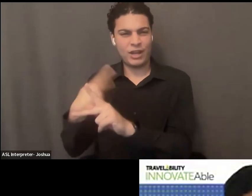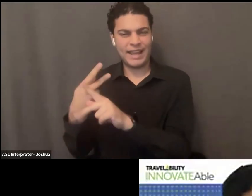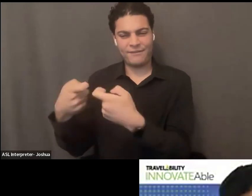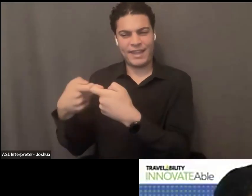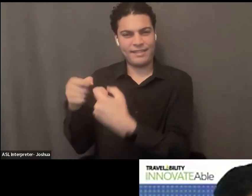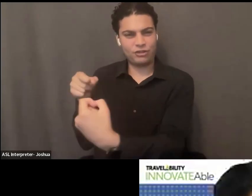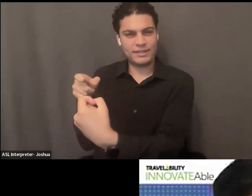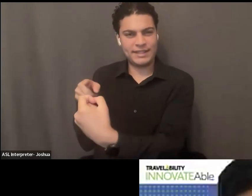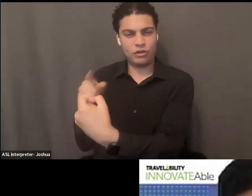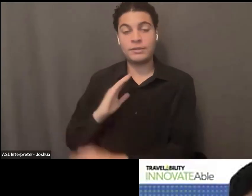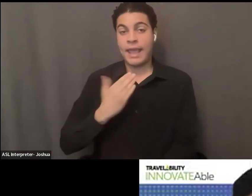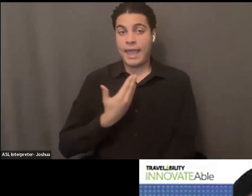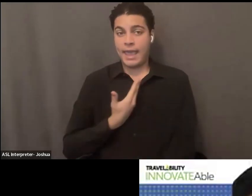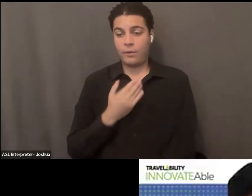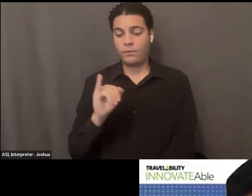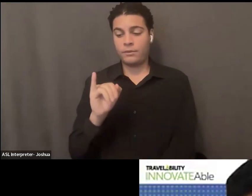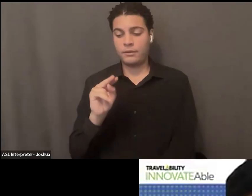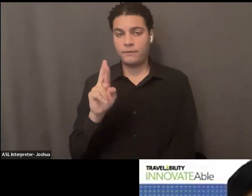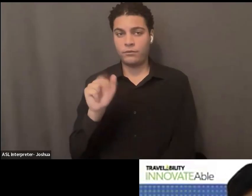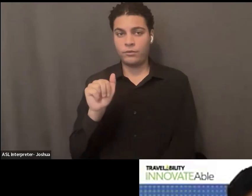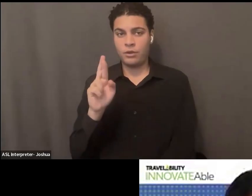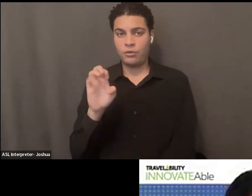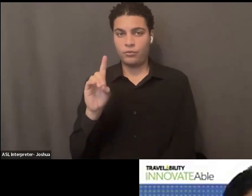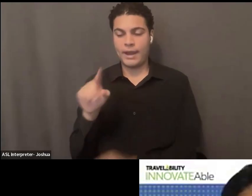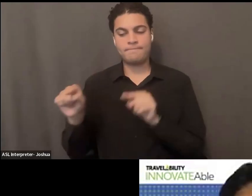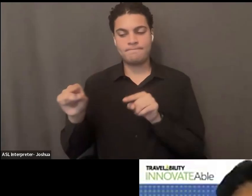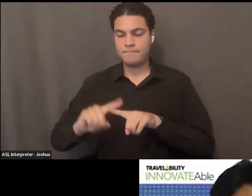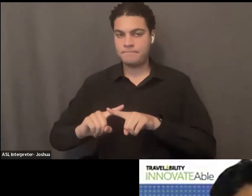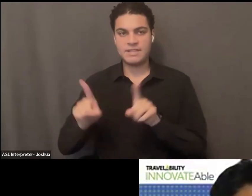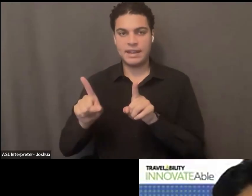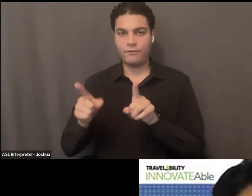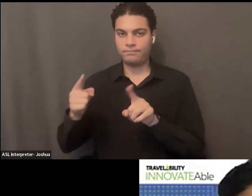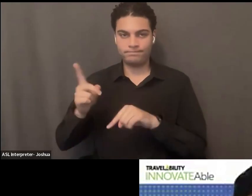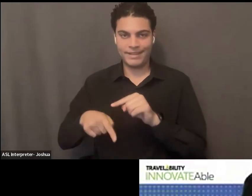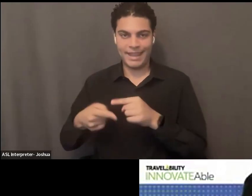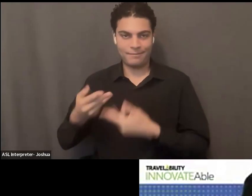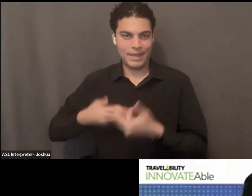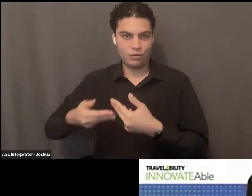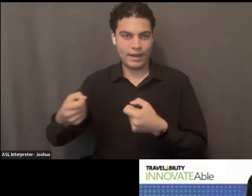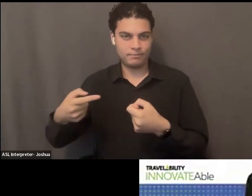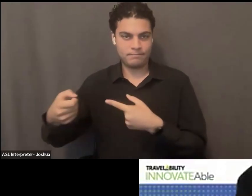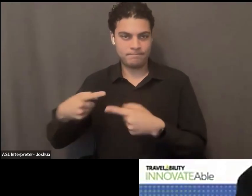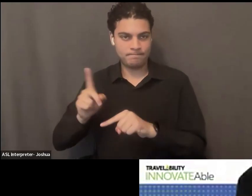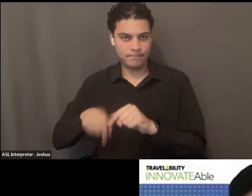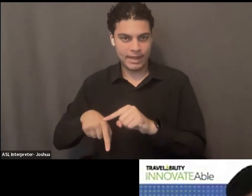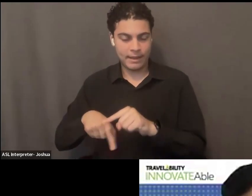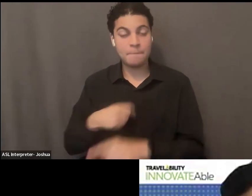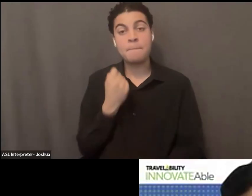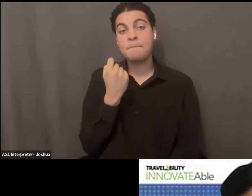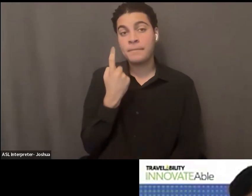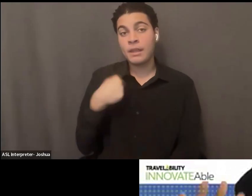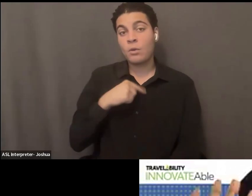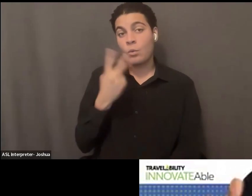very different and they don't interact. To answer your other question, we're seeing sort of two types of behaviors. The most common one right now is